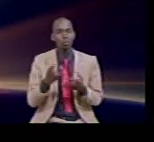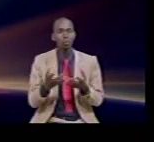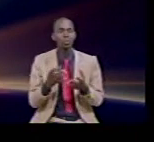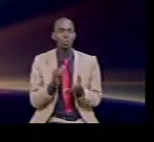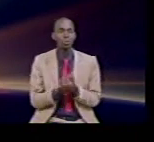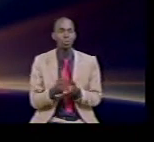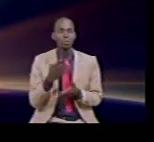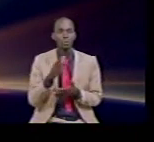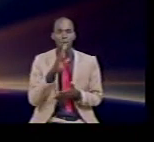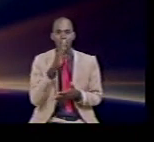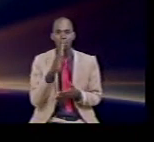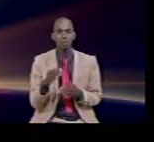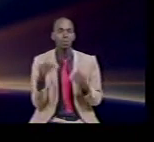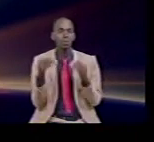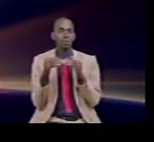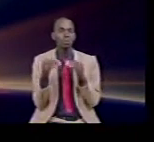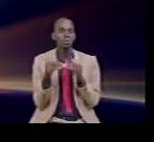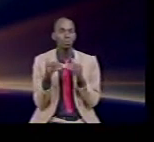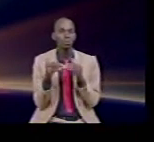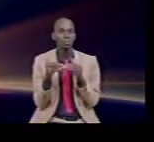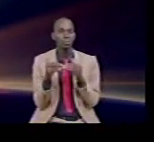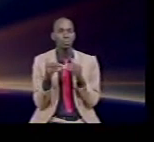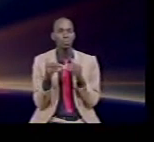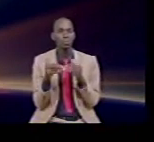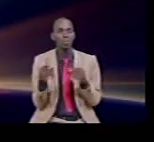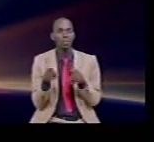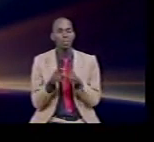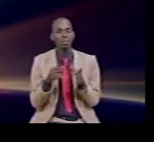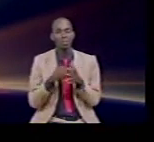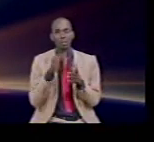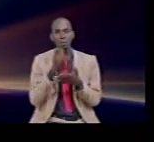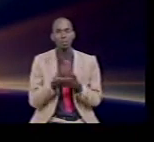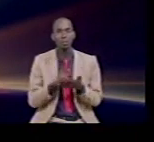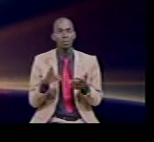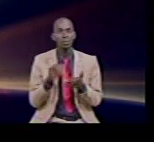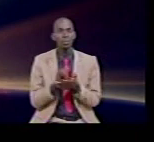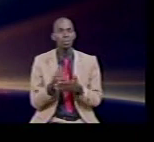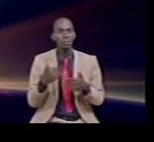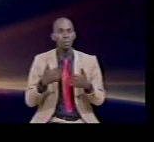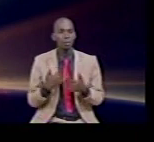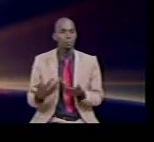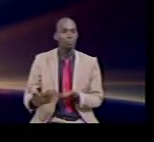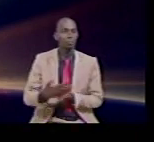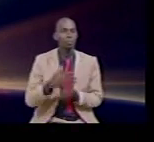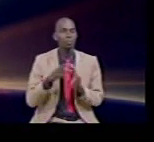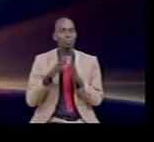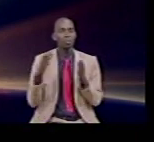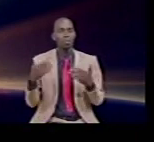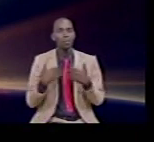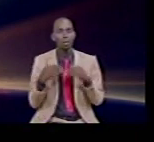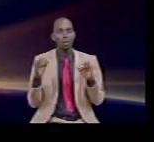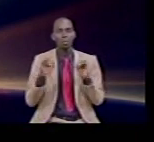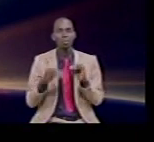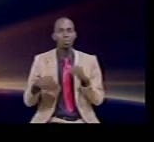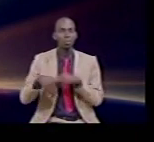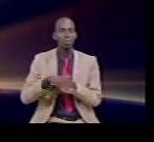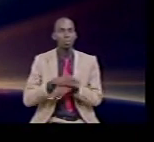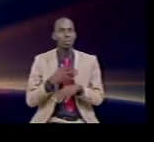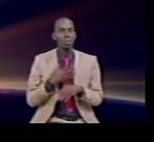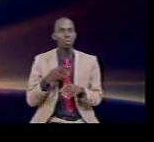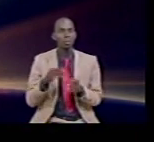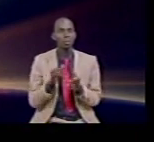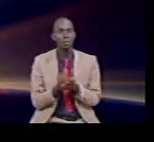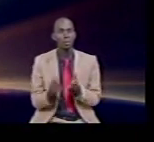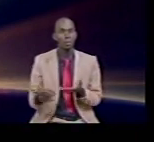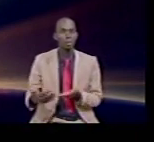may be equality. As it is written, he that had gathered much had nothing over, and he that had gathered